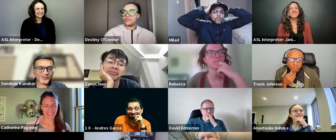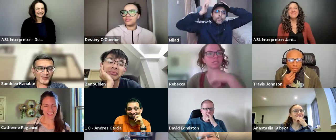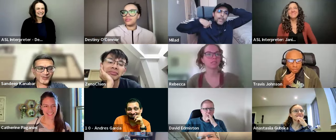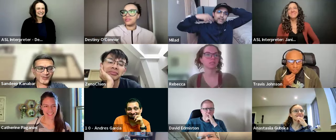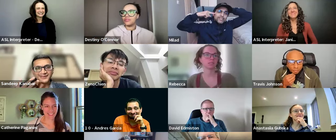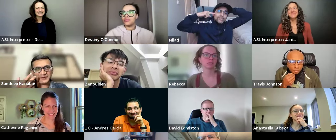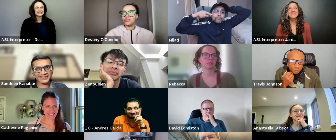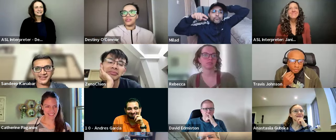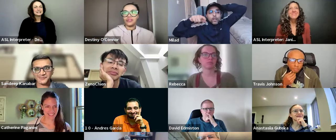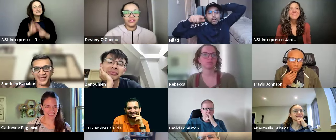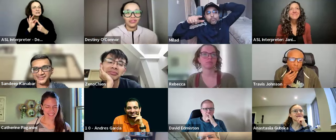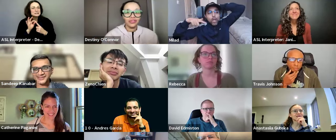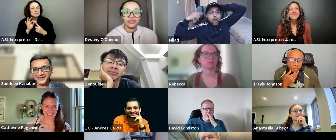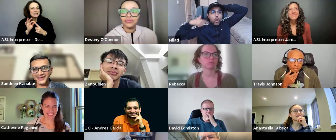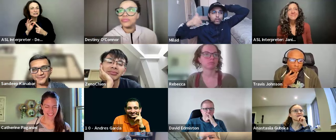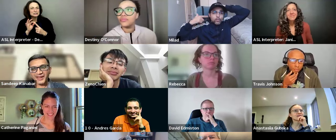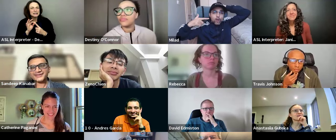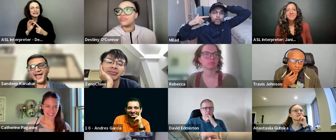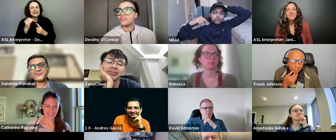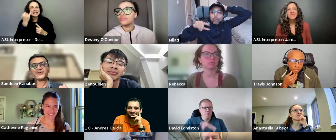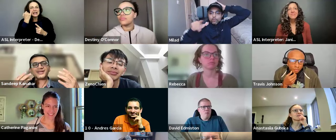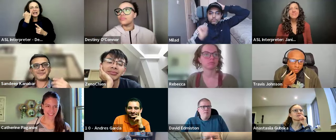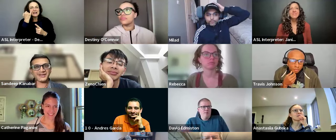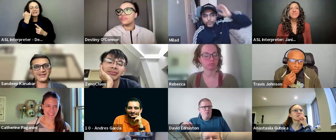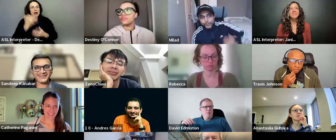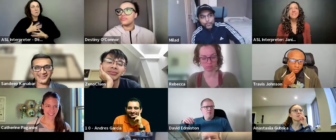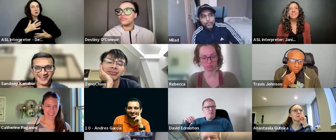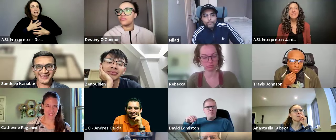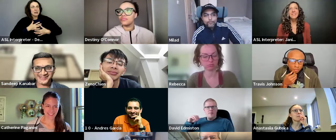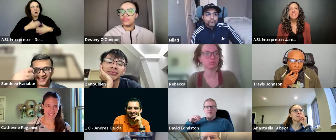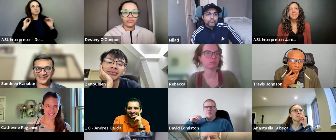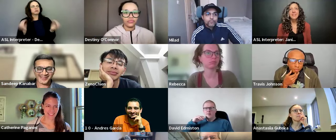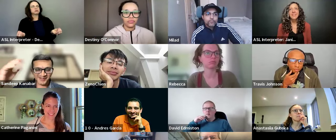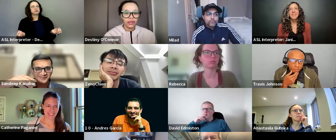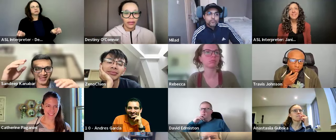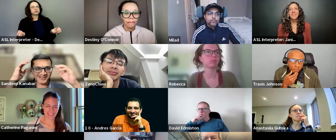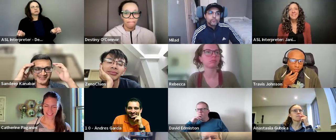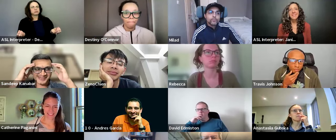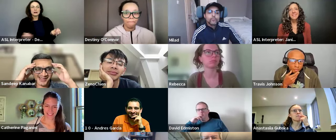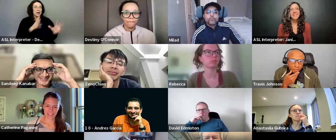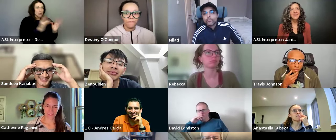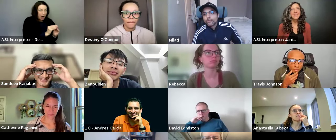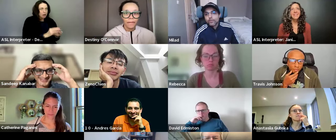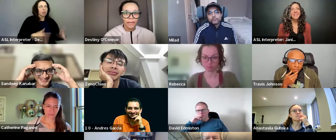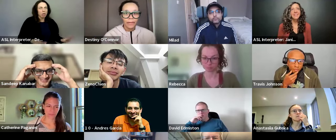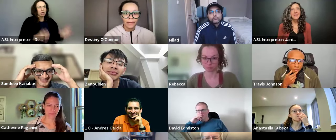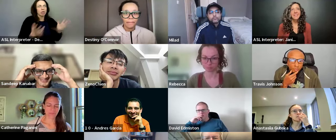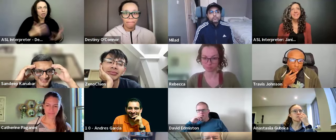It's like you hardly get any breathing space. It's by the time you're just breathing, it's again starts the same cycle